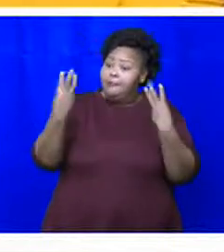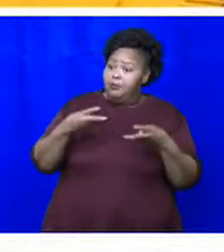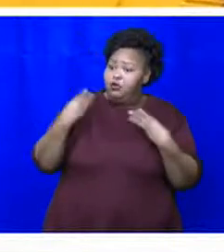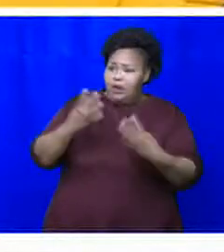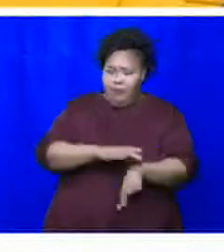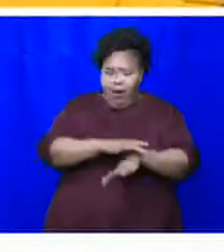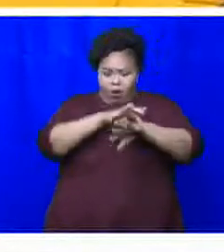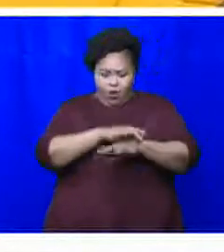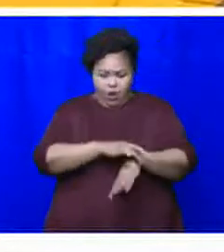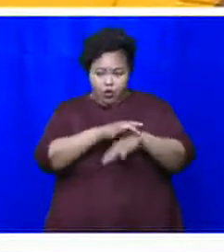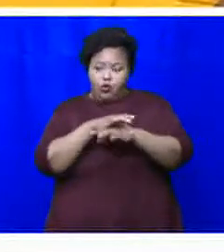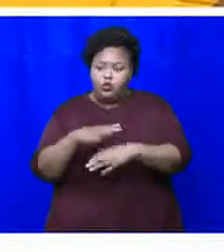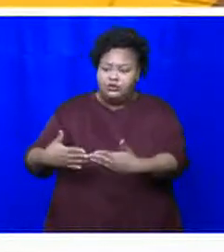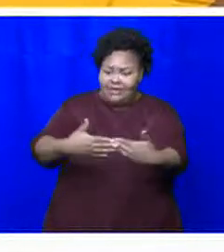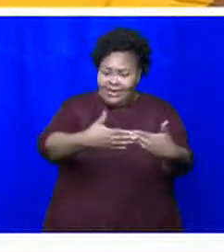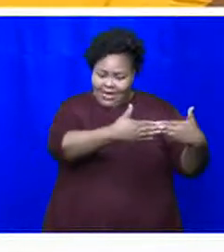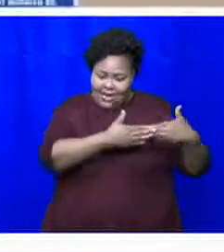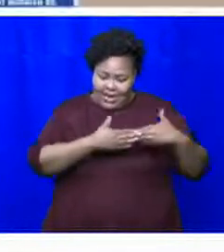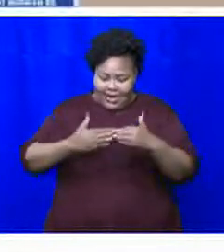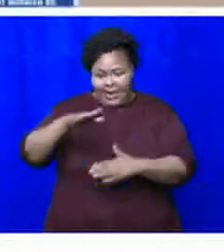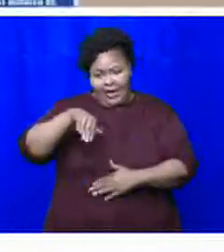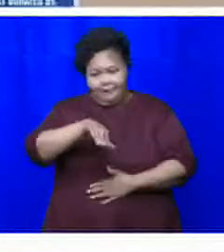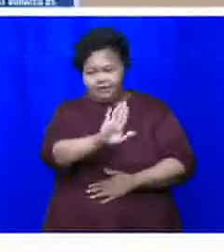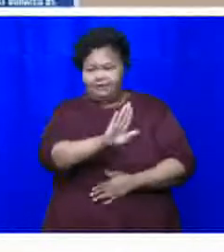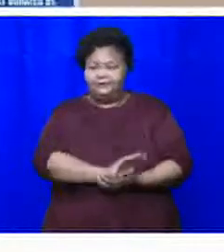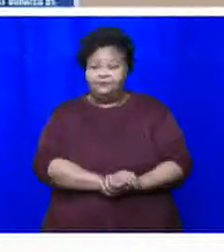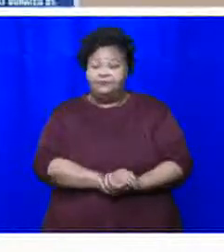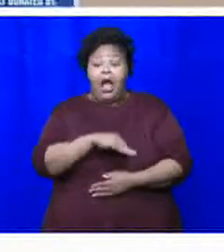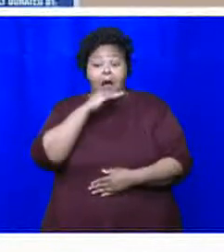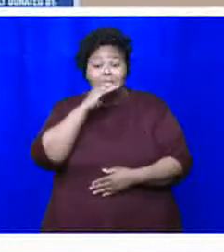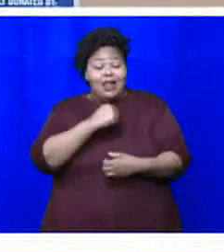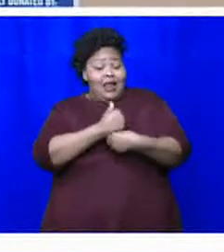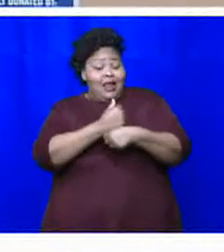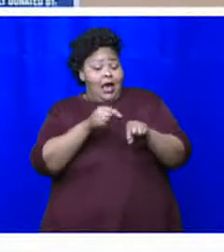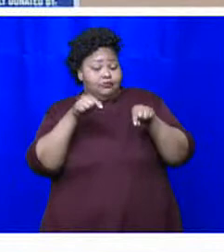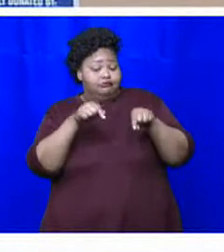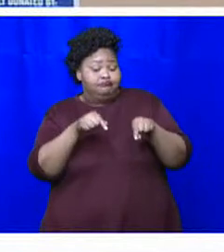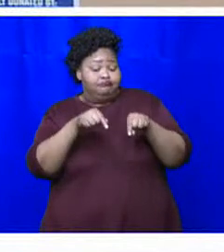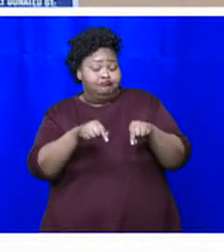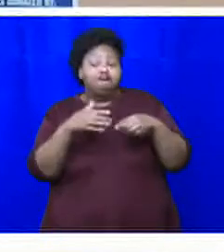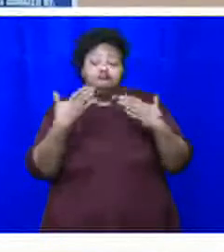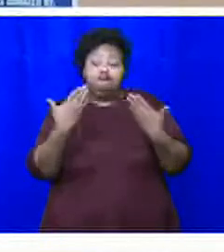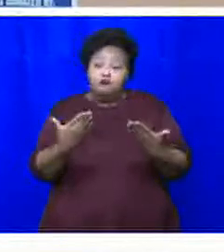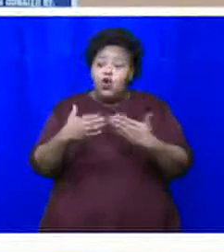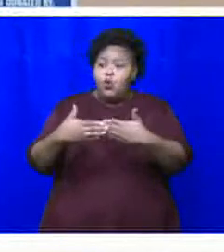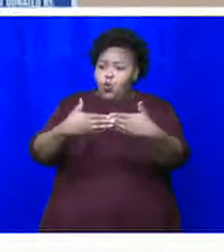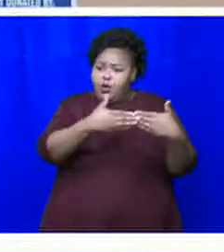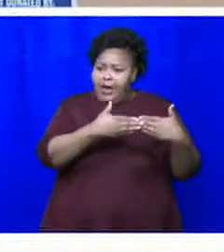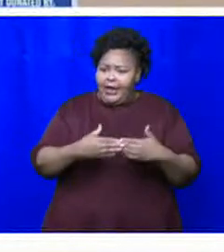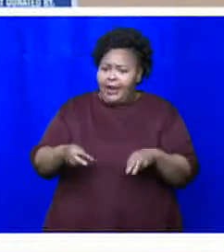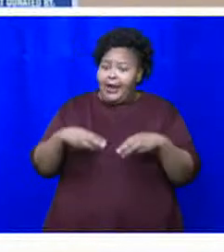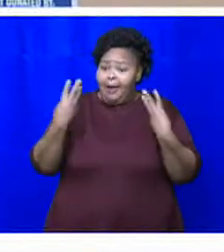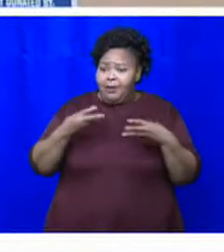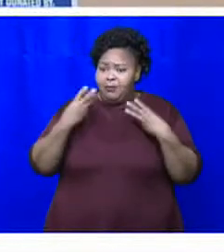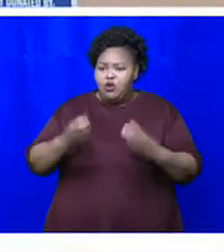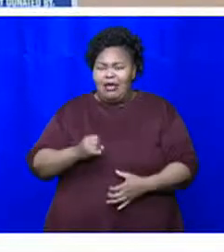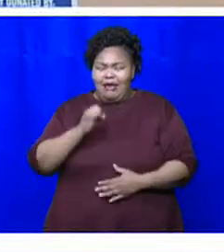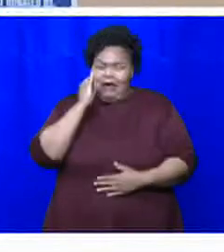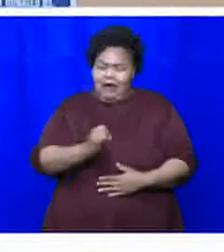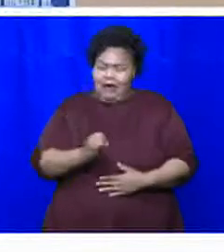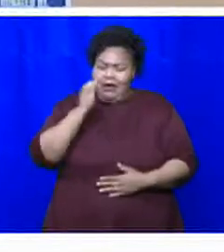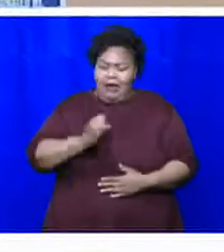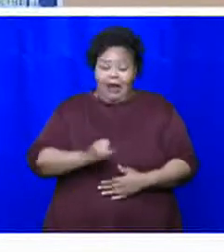kanye nalabo lababanakekelako. Lilanga lekunakekela bamfula abagula kakhulu iWorld Hospice and Palliative